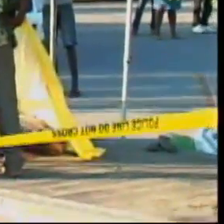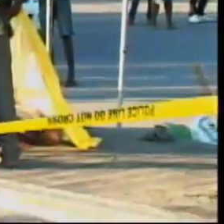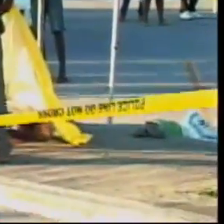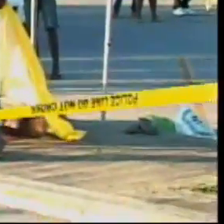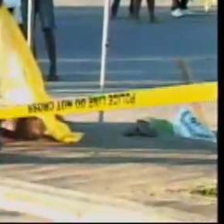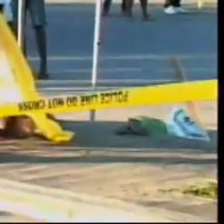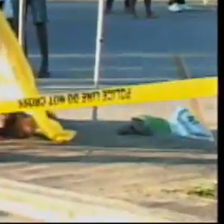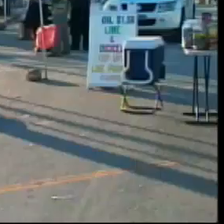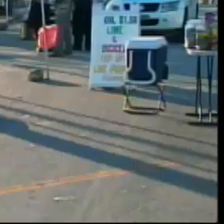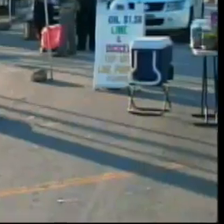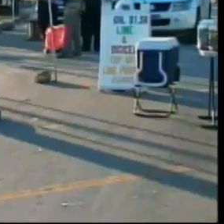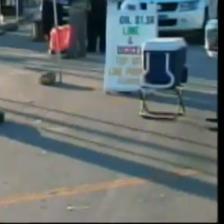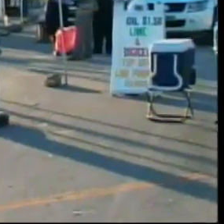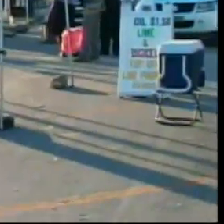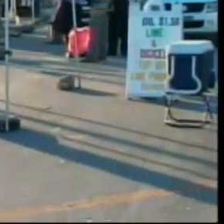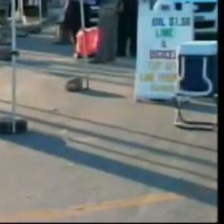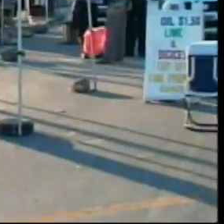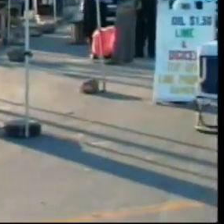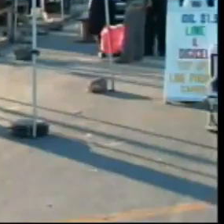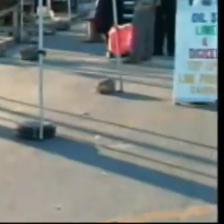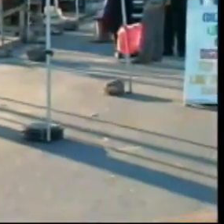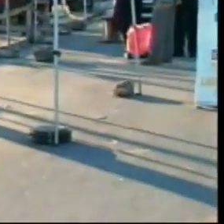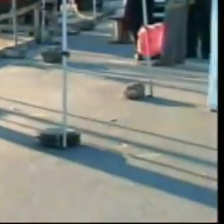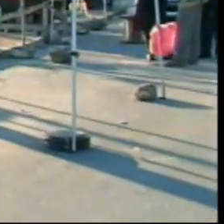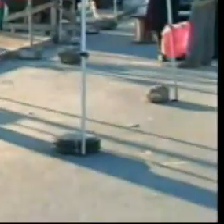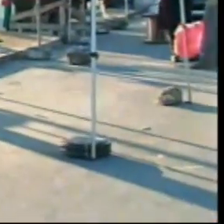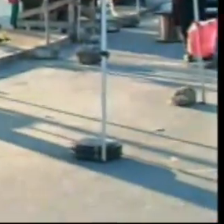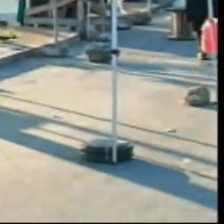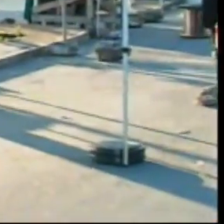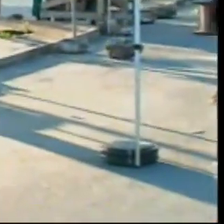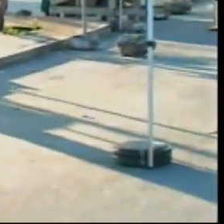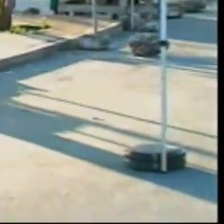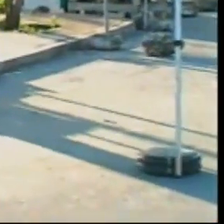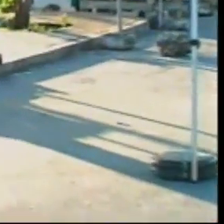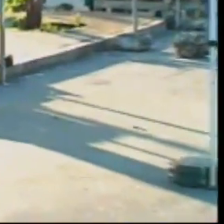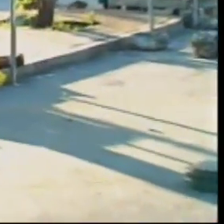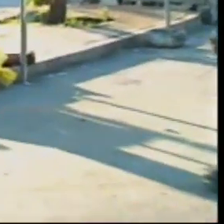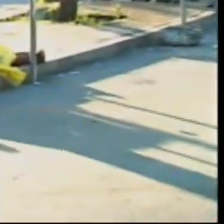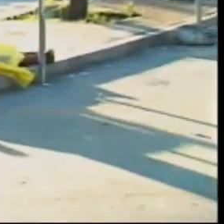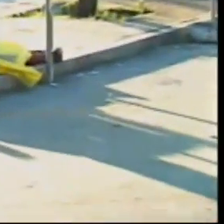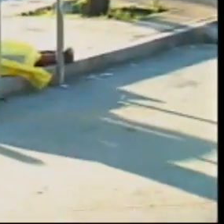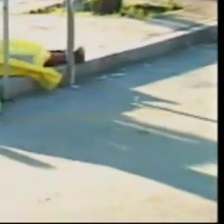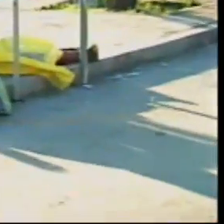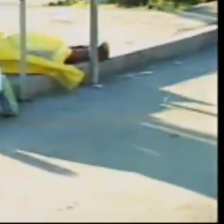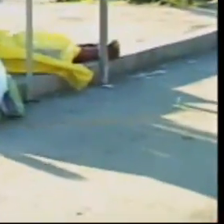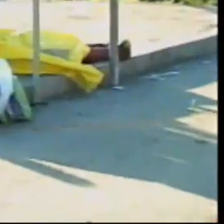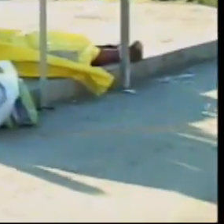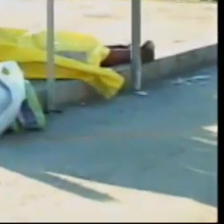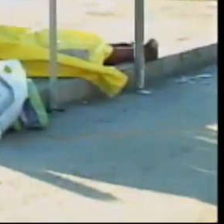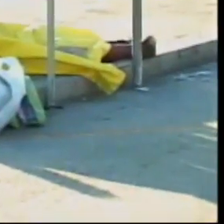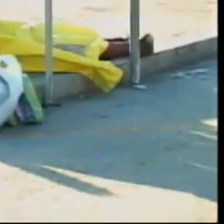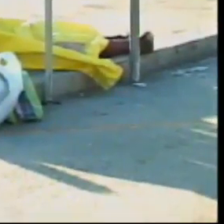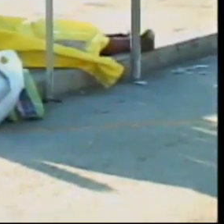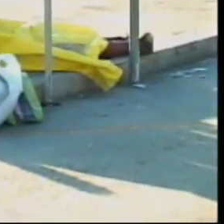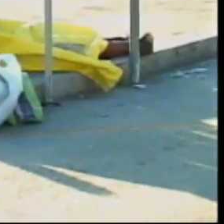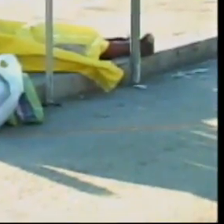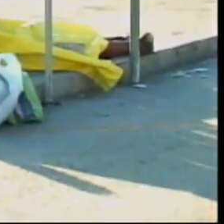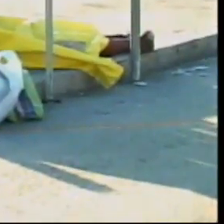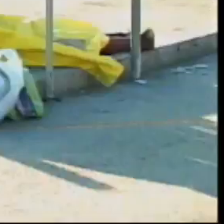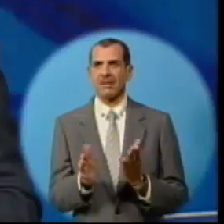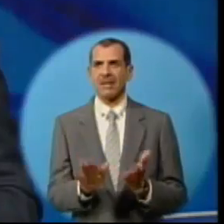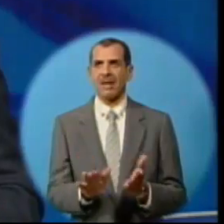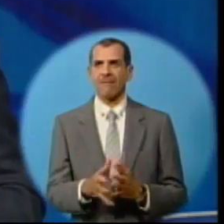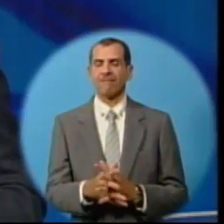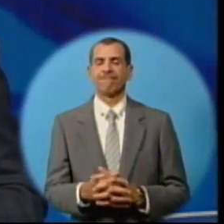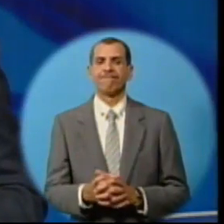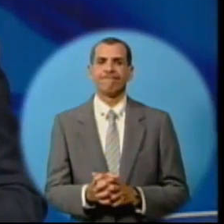at bay. Lawmen say no foul play is suspected. However, a post-mortem is being conducted to determine the cause of the